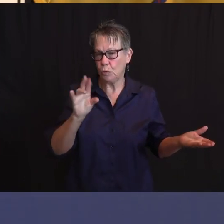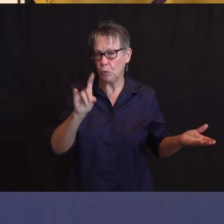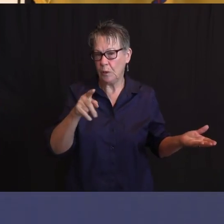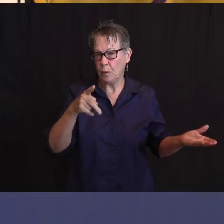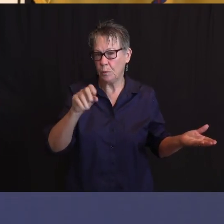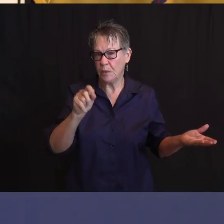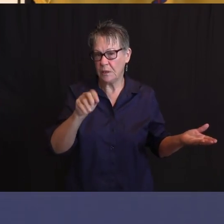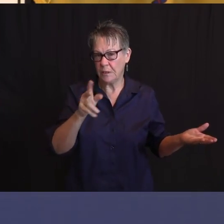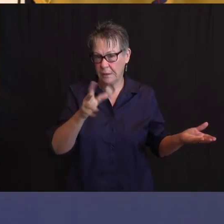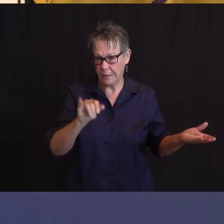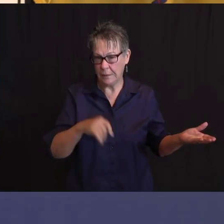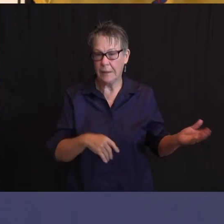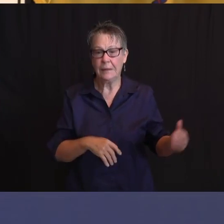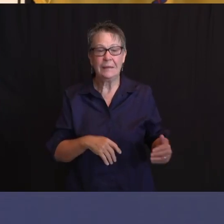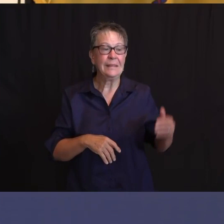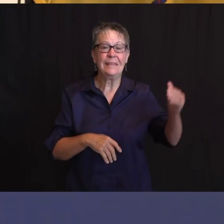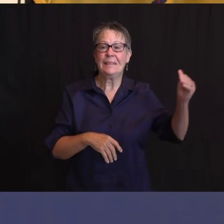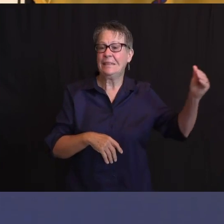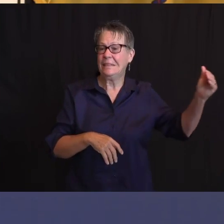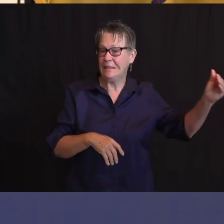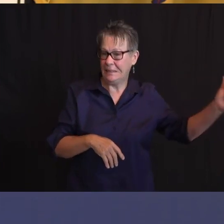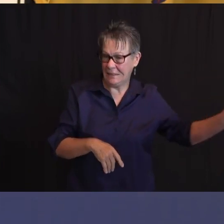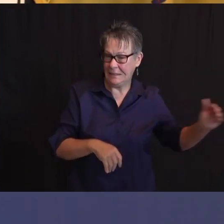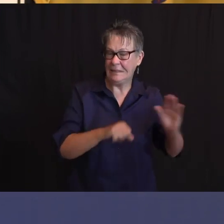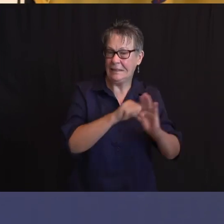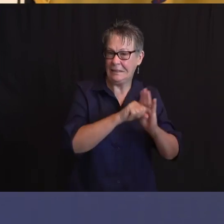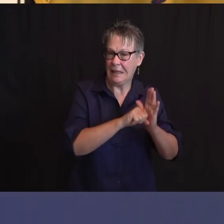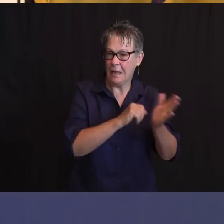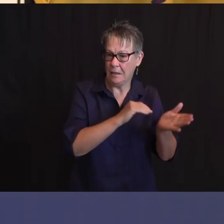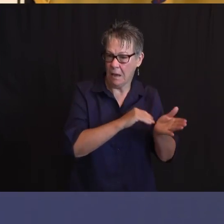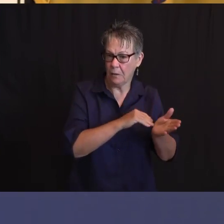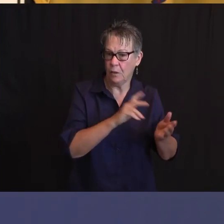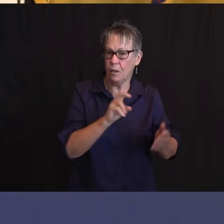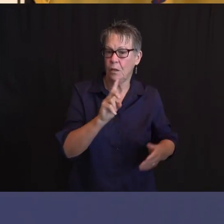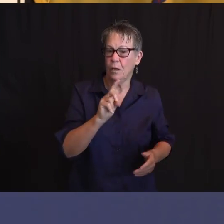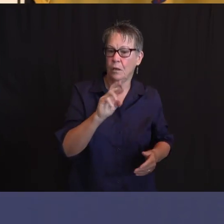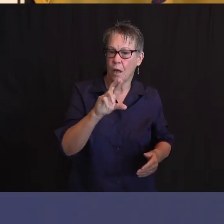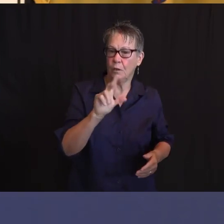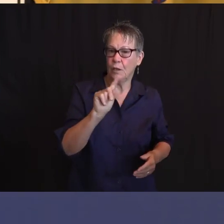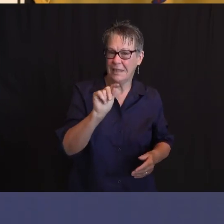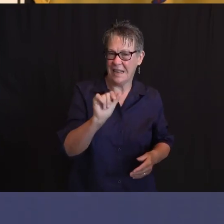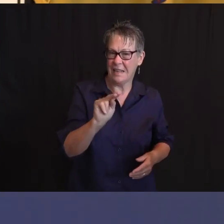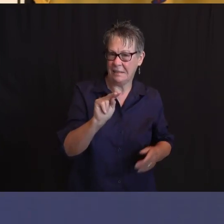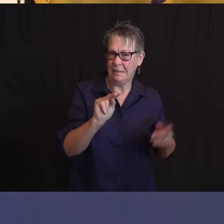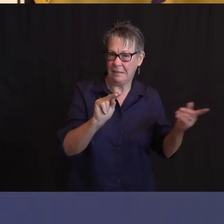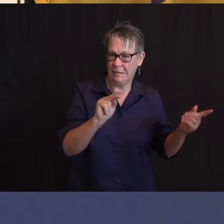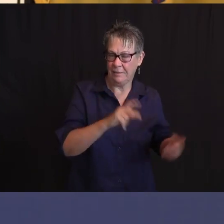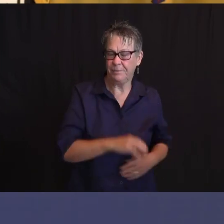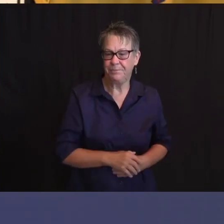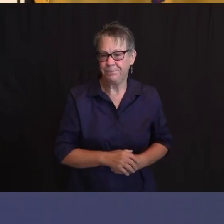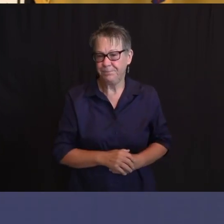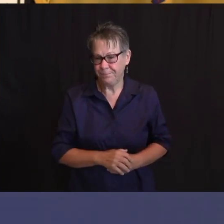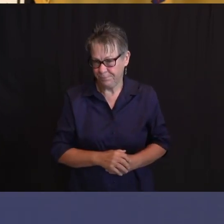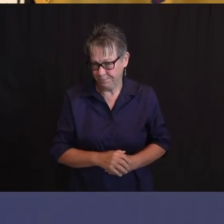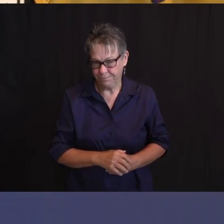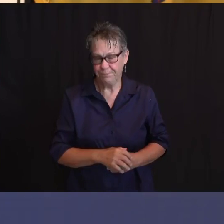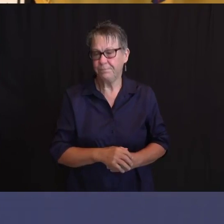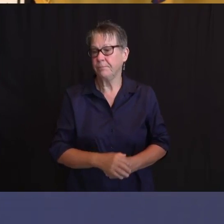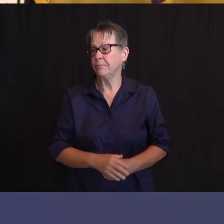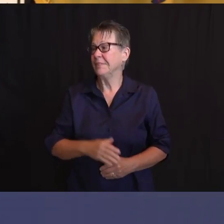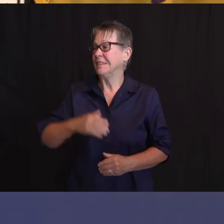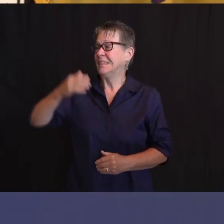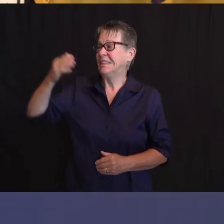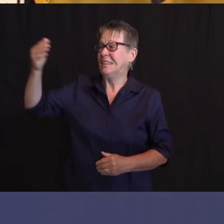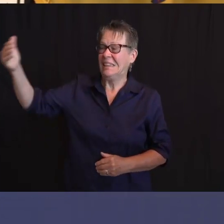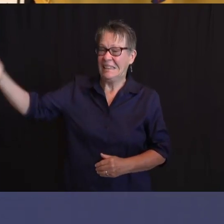familiar face, the state's epidemiologist, Dr. Christina Tan. Good to have you both. To my far left, Superintendent of the